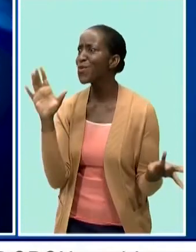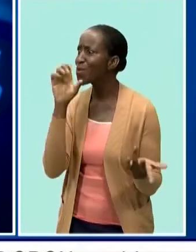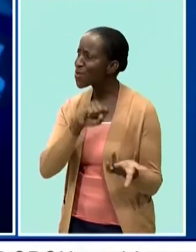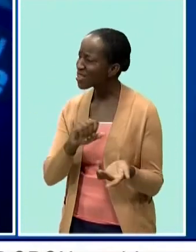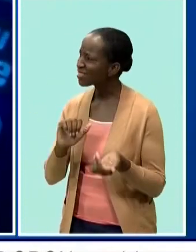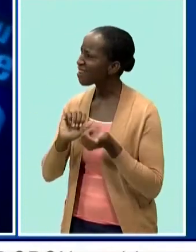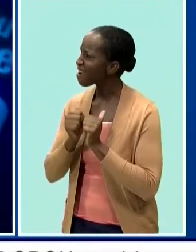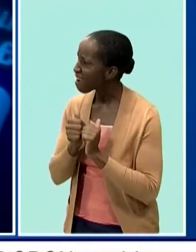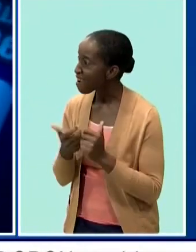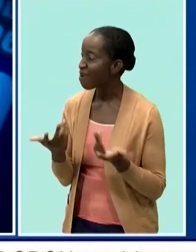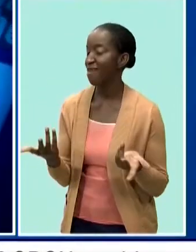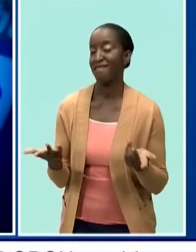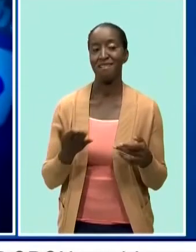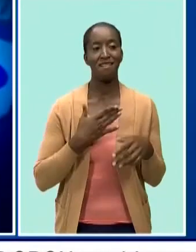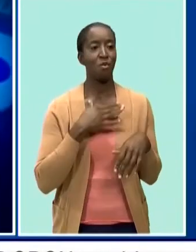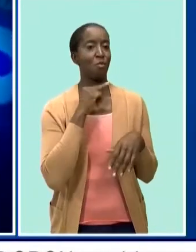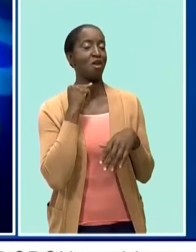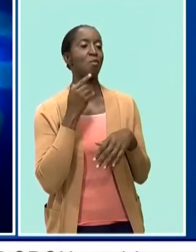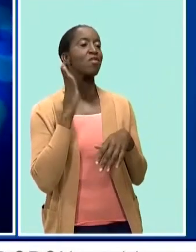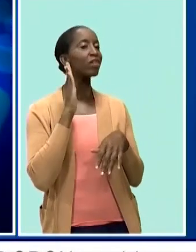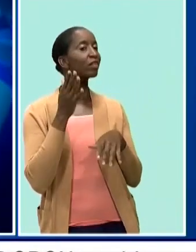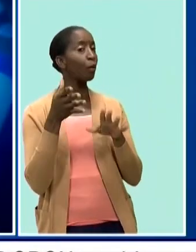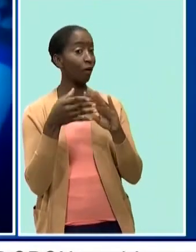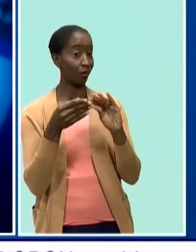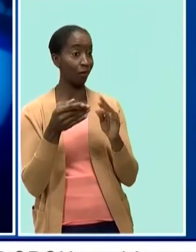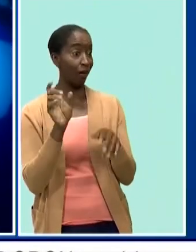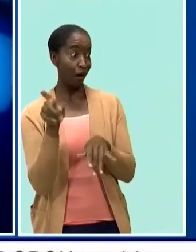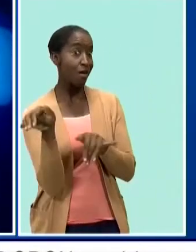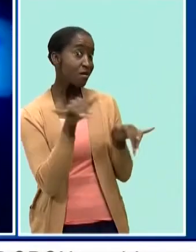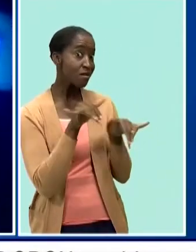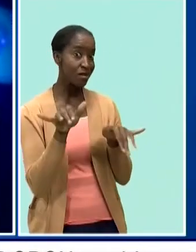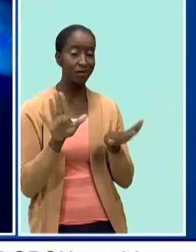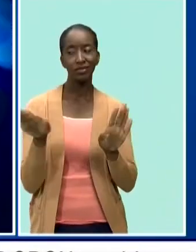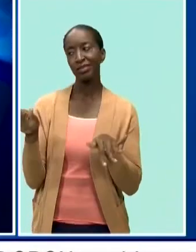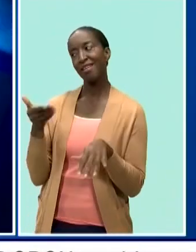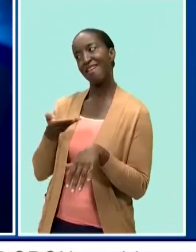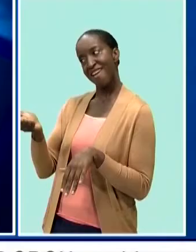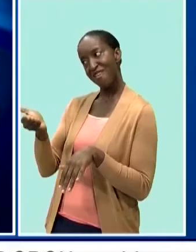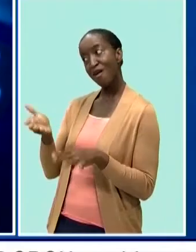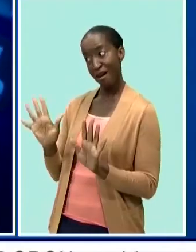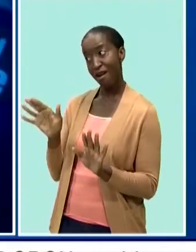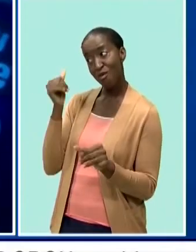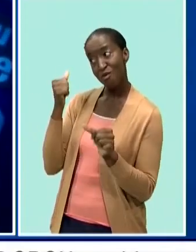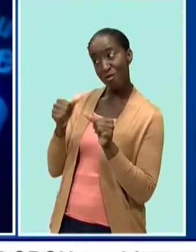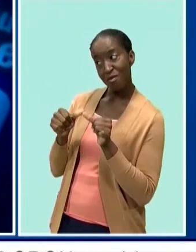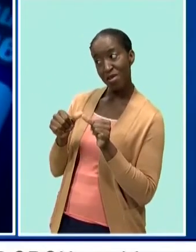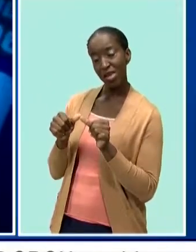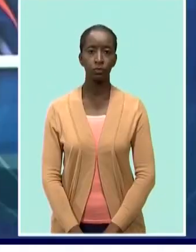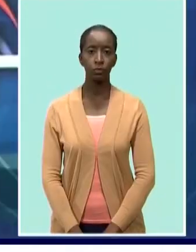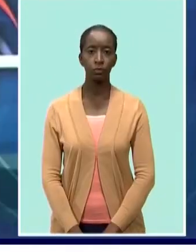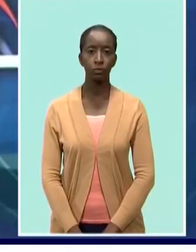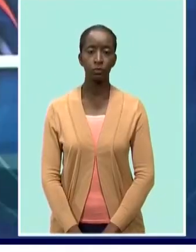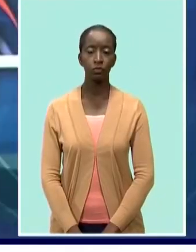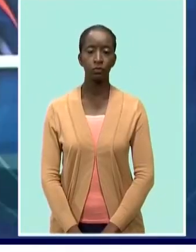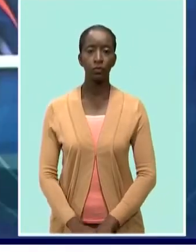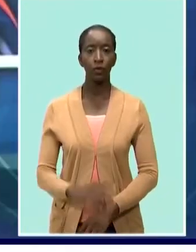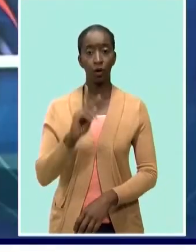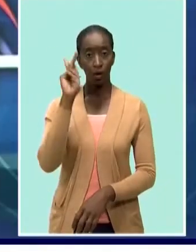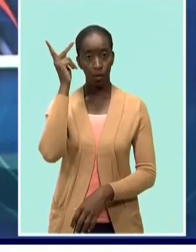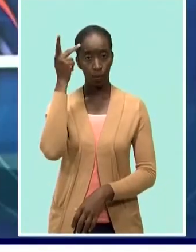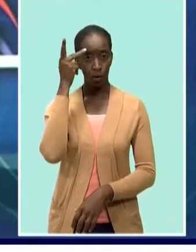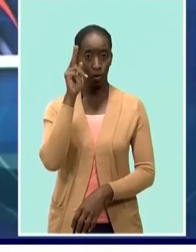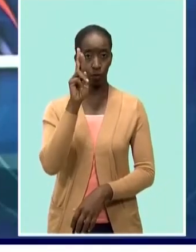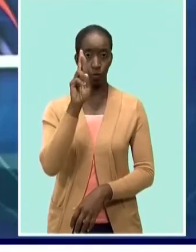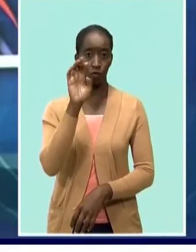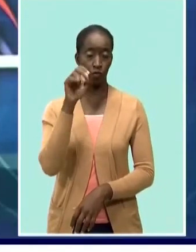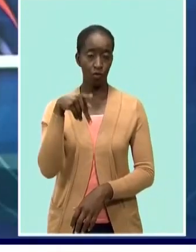this Sunday. We need to step it up a bit. I agree. Yeah. Invite me though, just remember. In order. Parliamentary Representative for